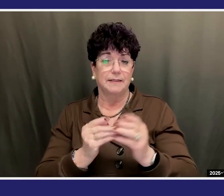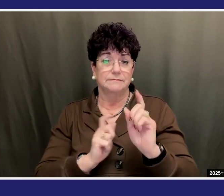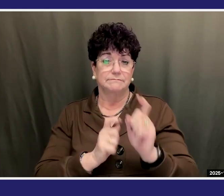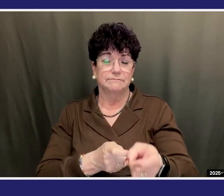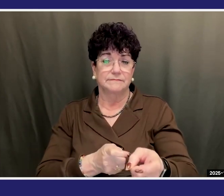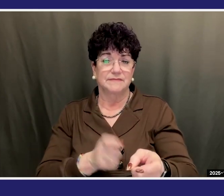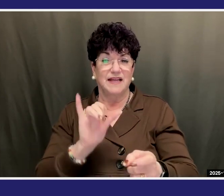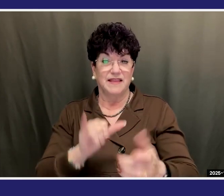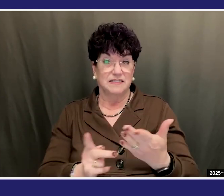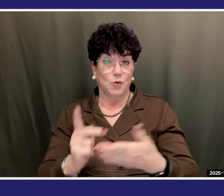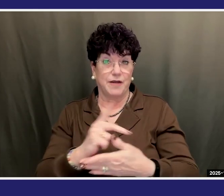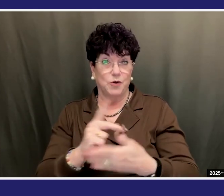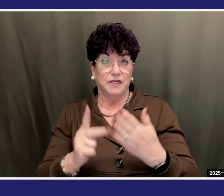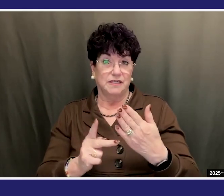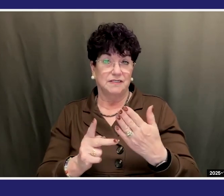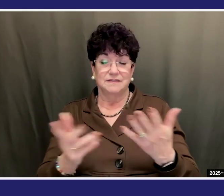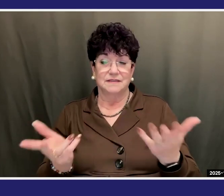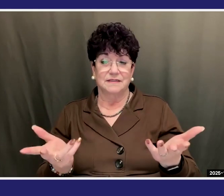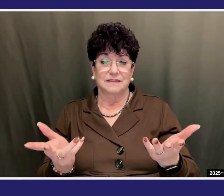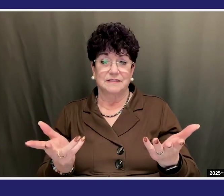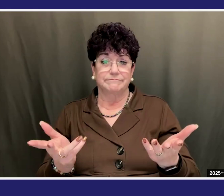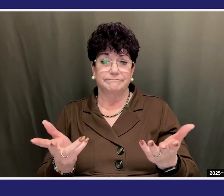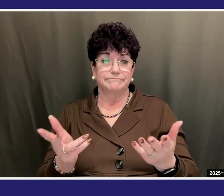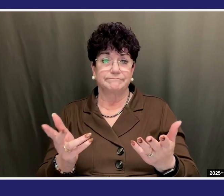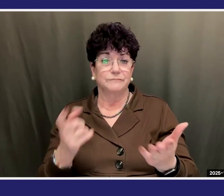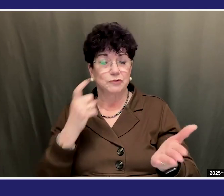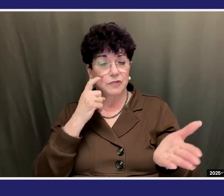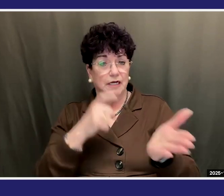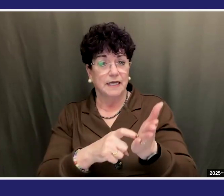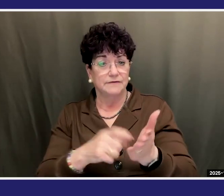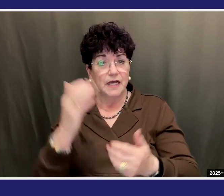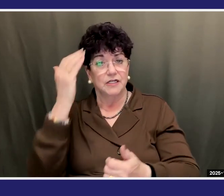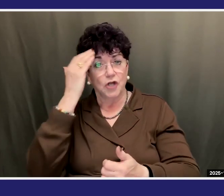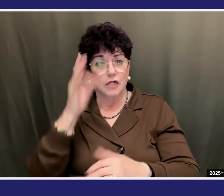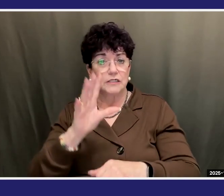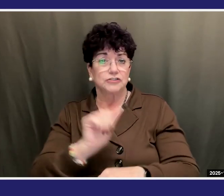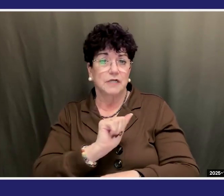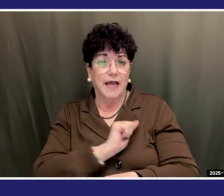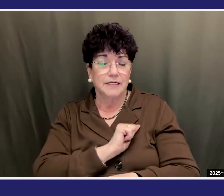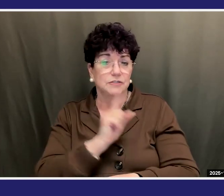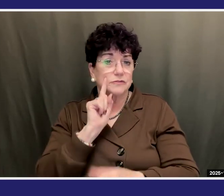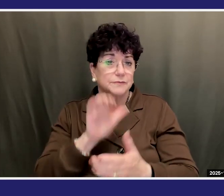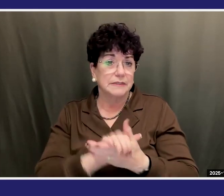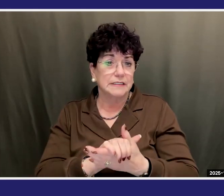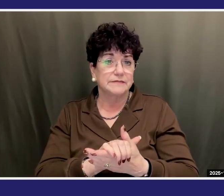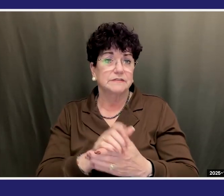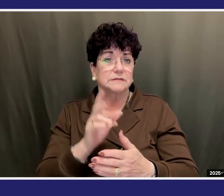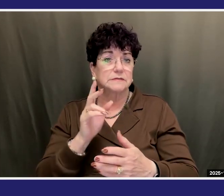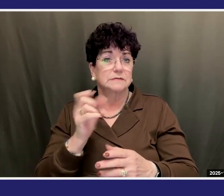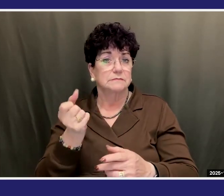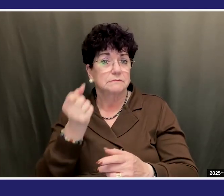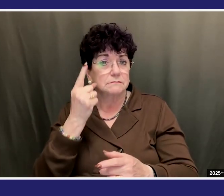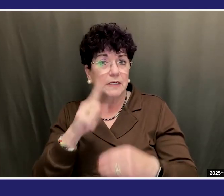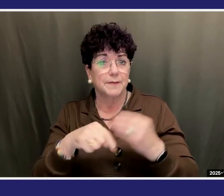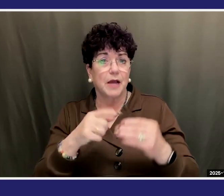priority here is essentially to identify the knowledge, attitudes, beliefs, and perceptions around 988